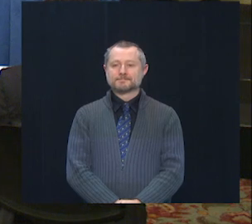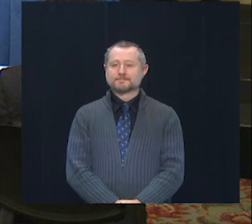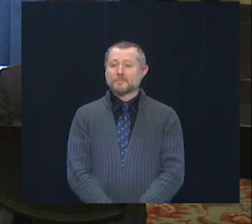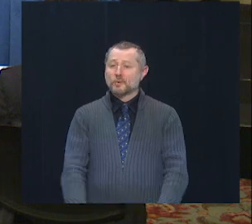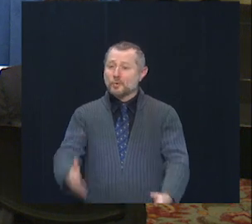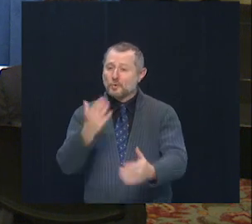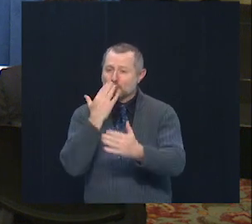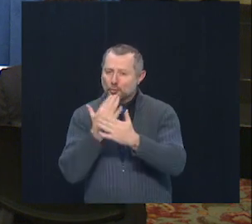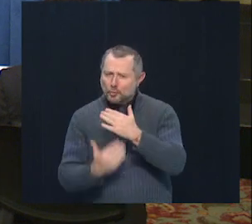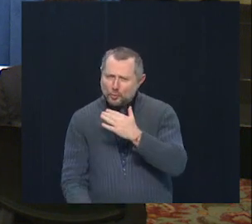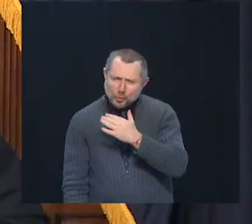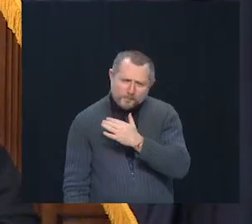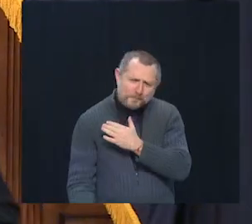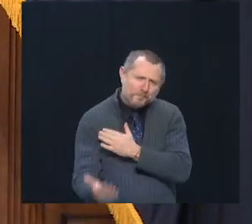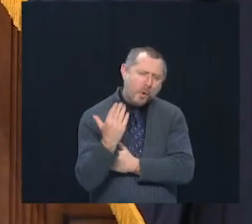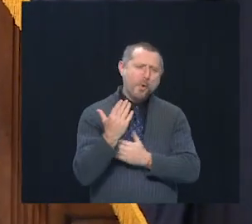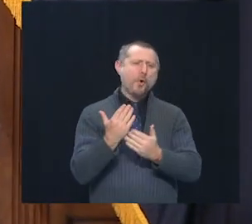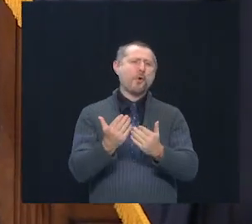Good morning.